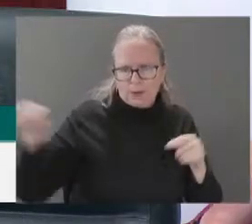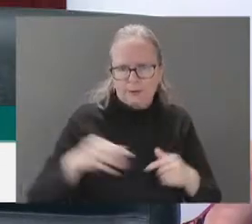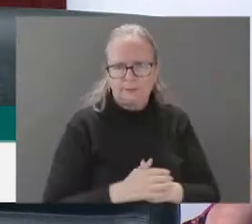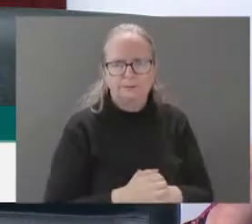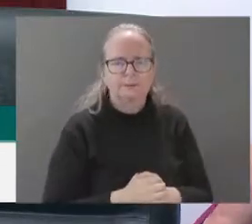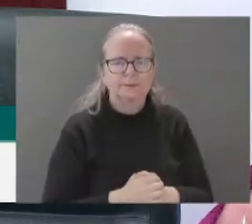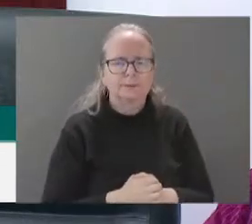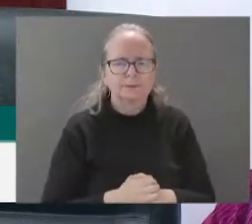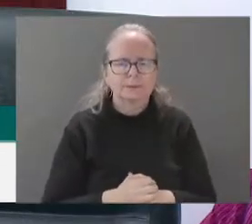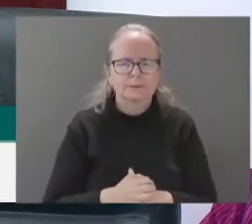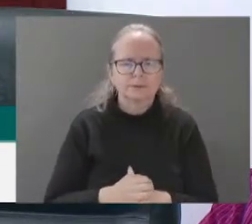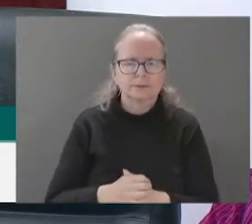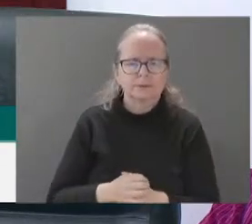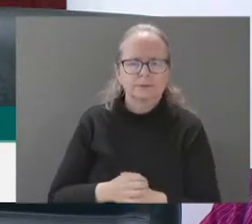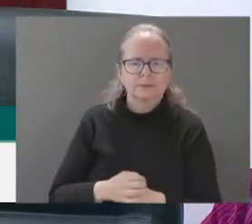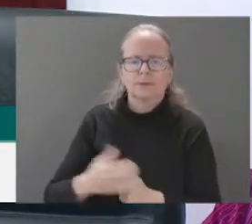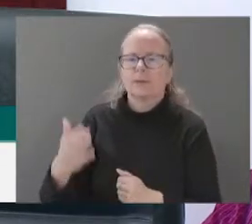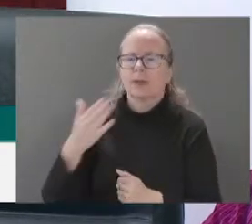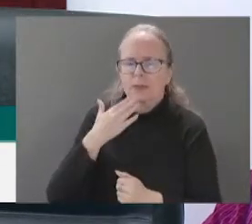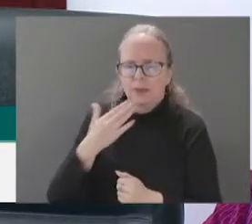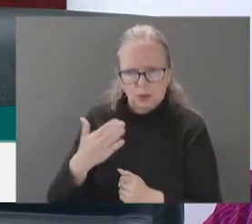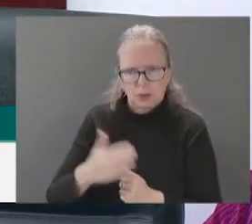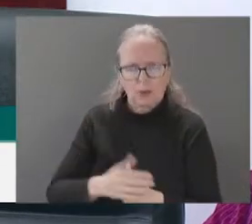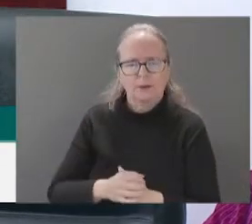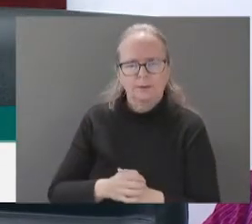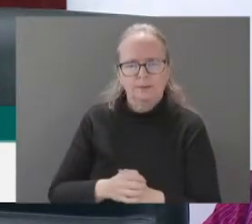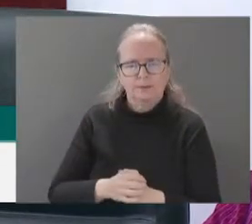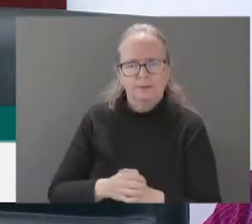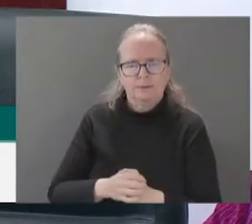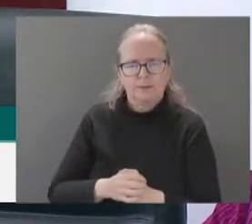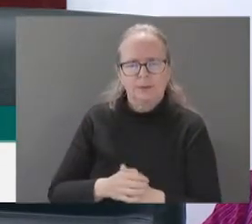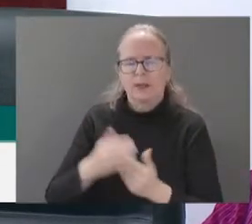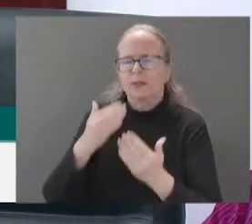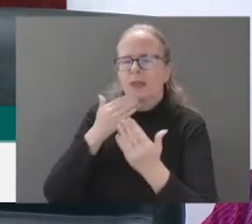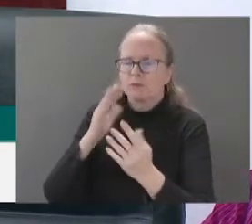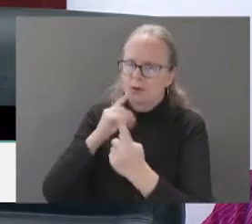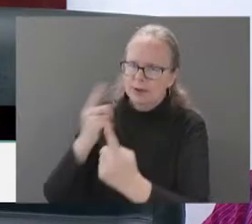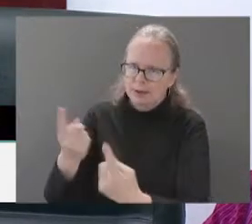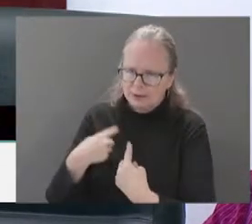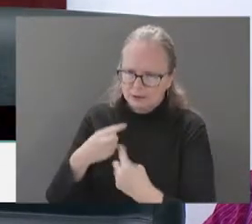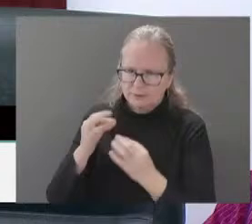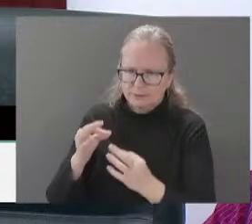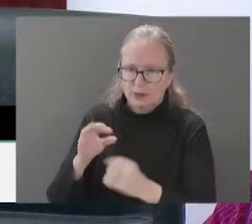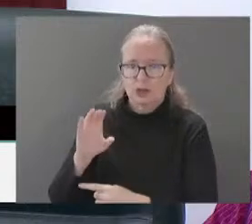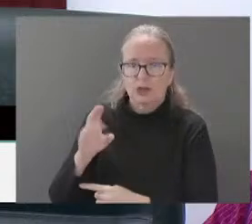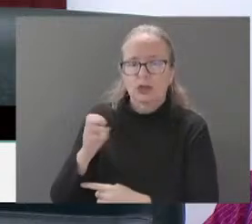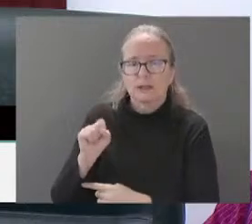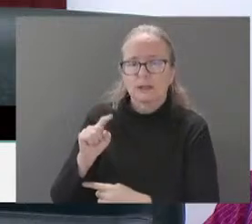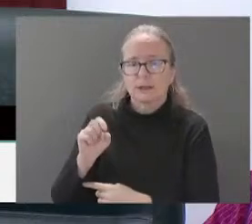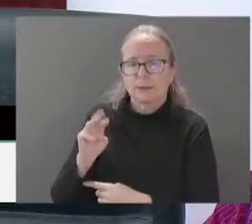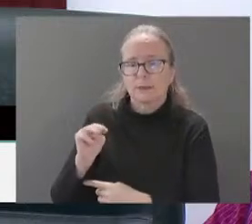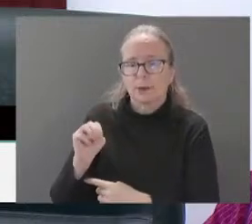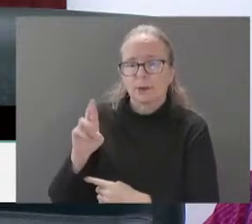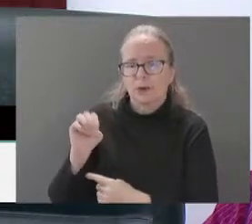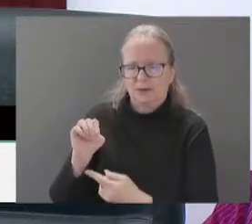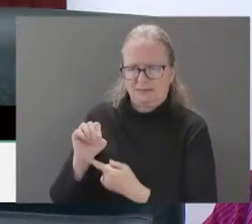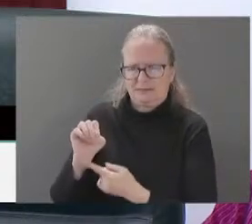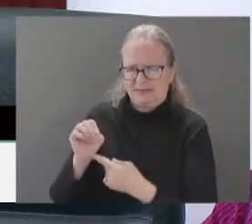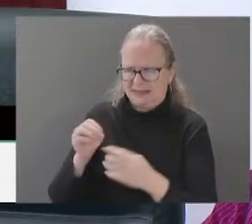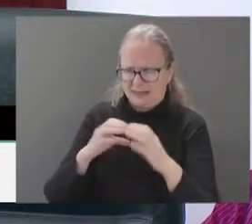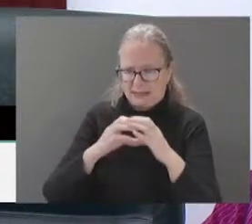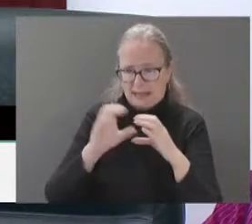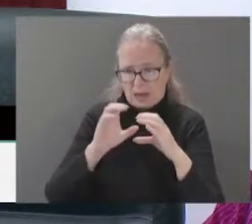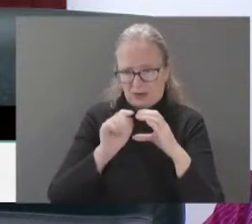Mr Speaker and through to the minister for that answer giving chesir strathmore's close location to Calgary and given the importance of the Glenmore